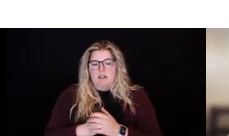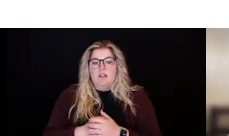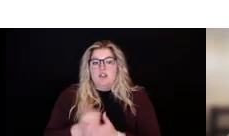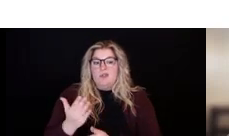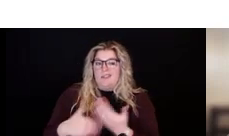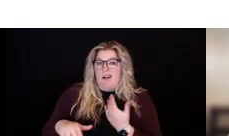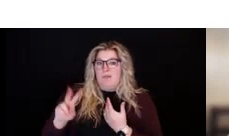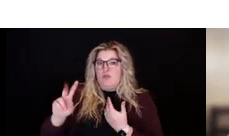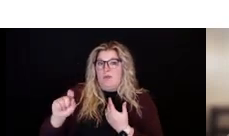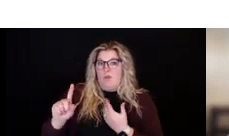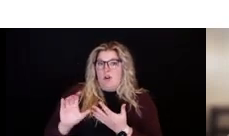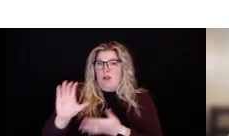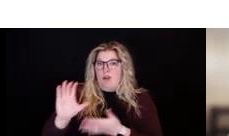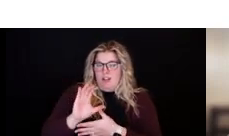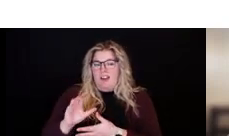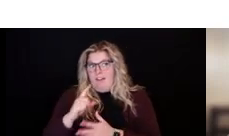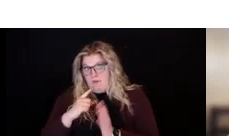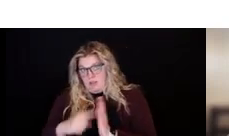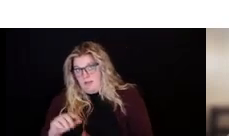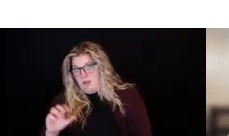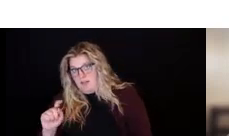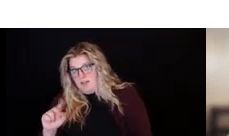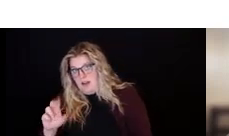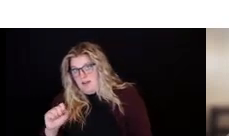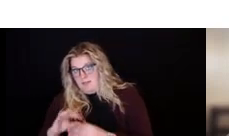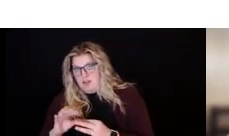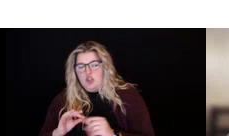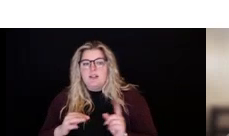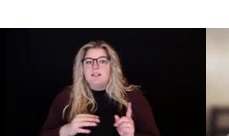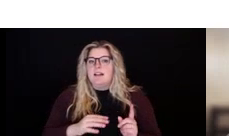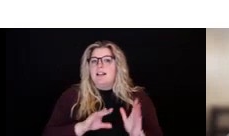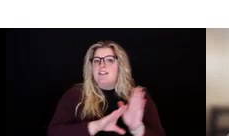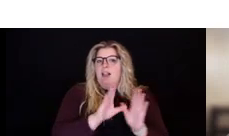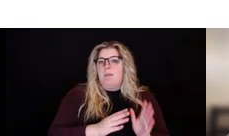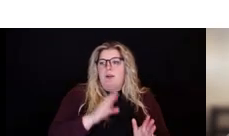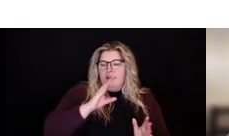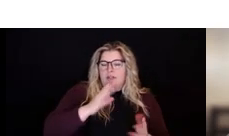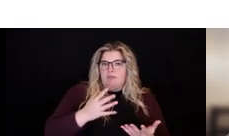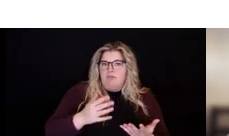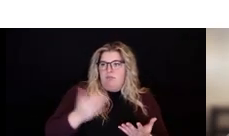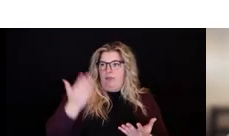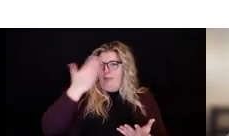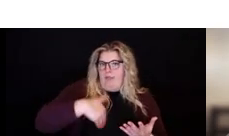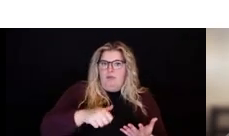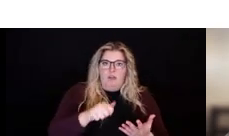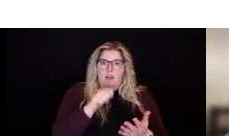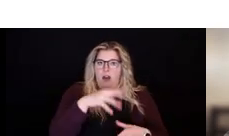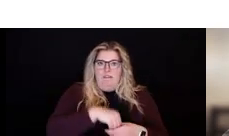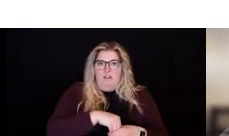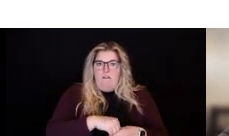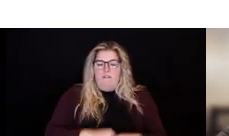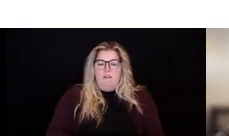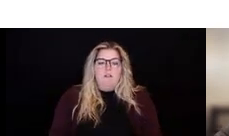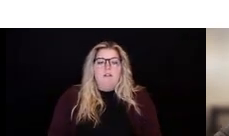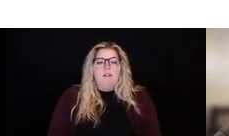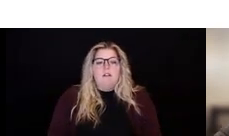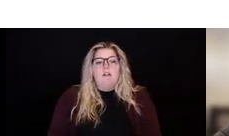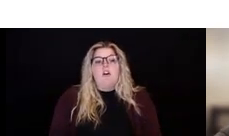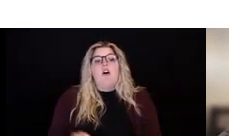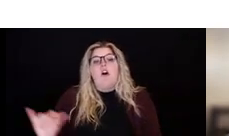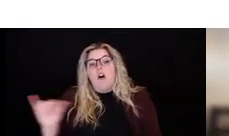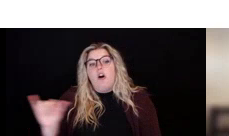2.1 criteria, like status messages, weren't accounted for in initial development. And then, as is a recurring theme here,